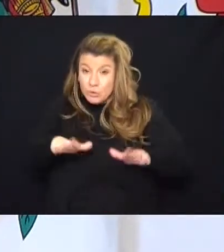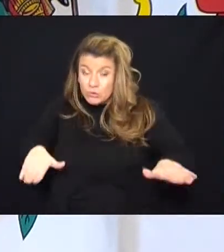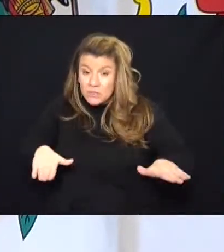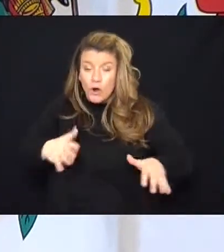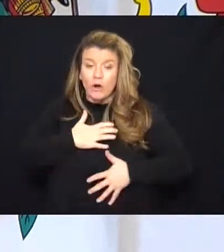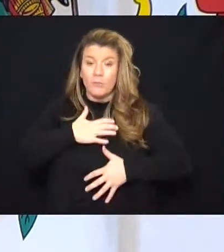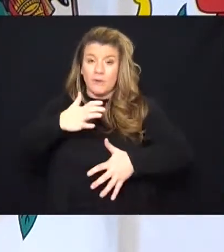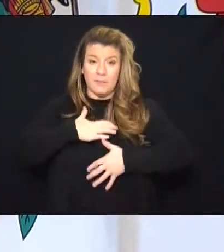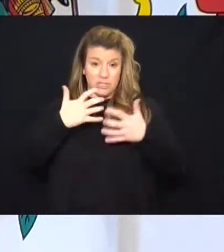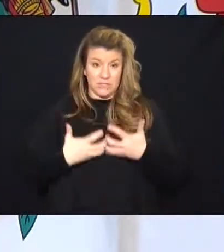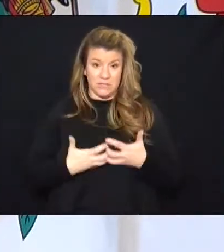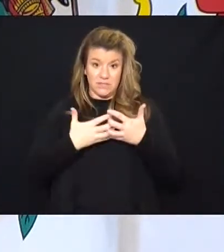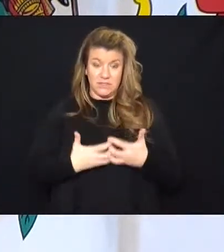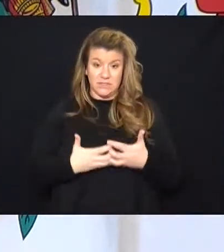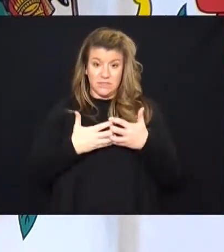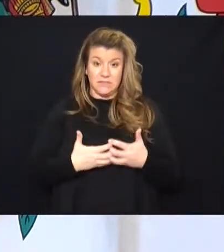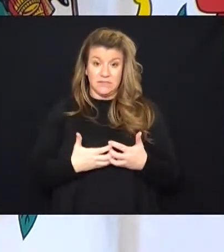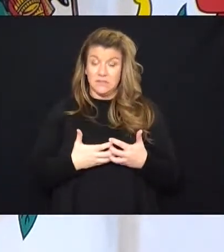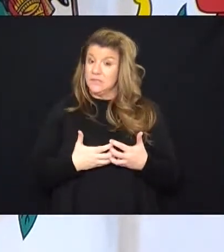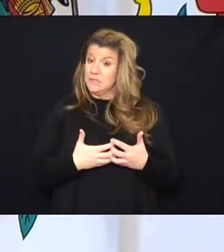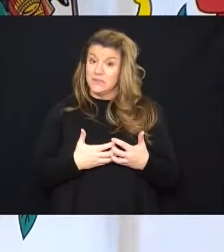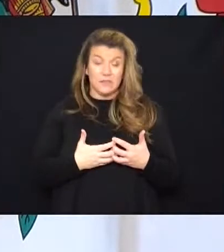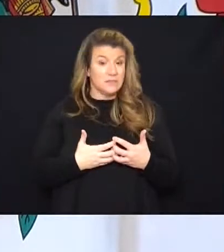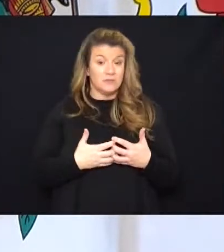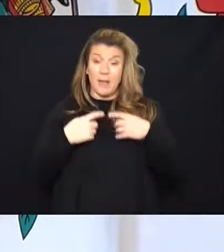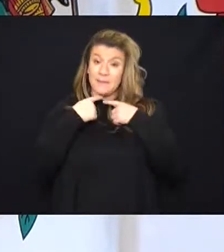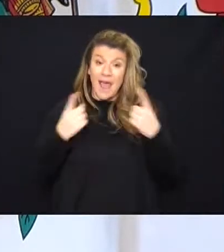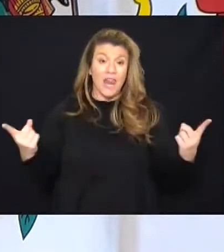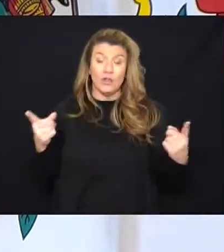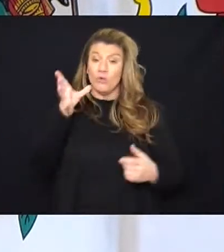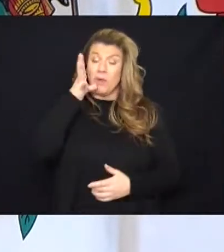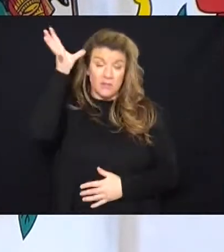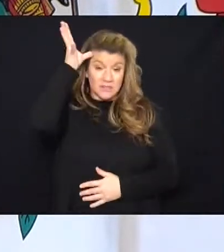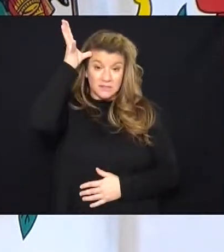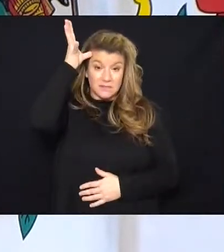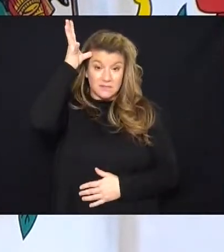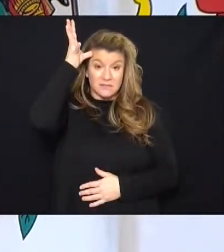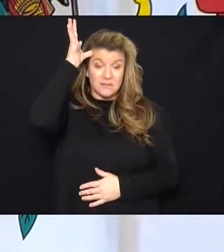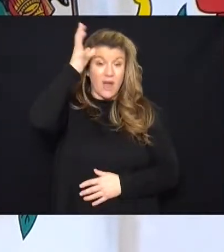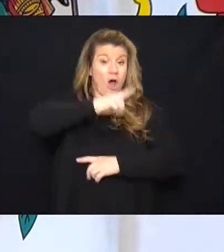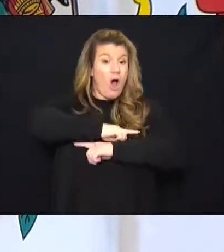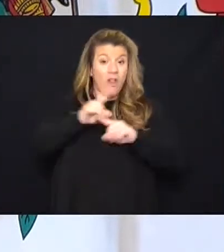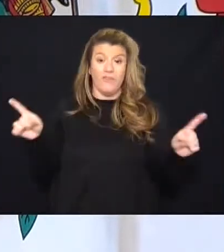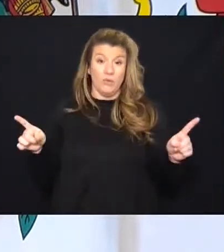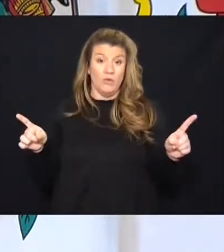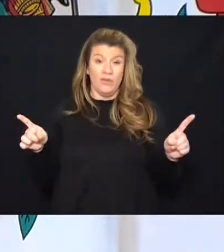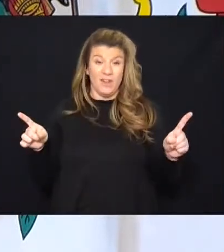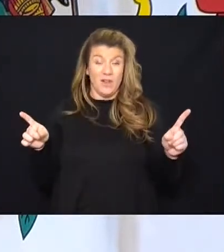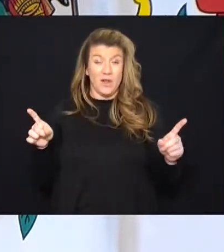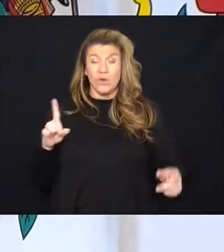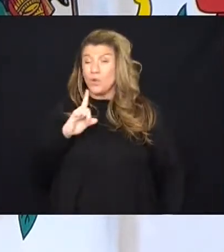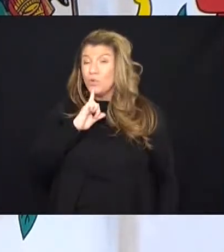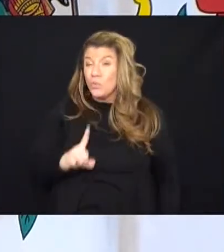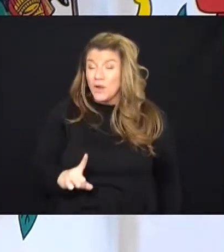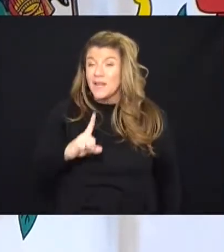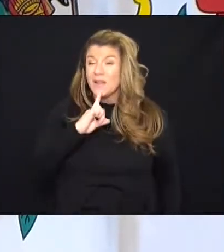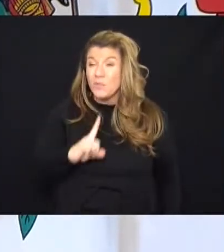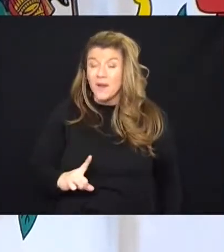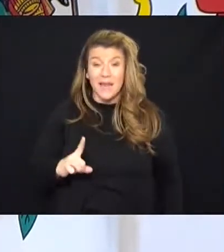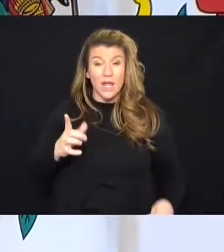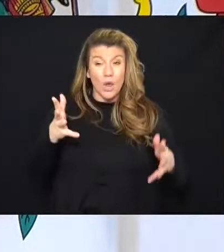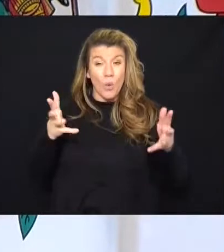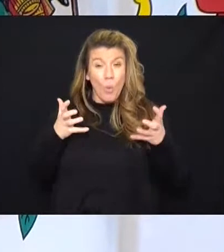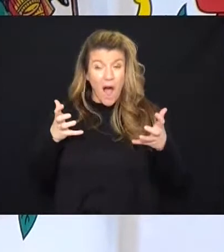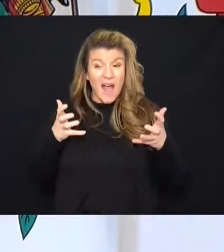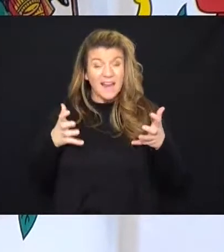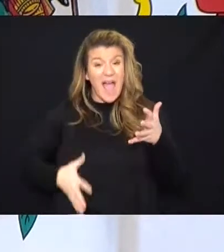ventilators. And I would tell all of you parents, all of you, you know, do you really, really want to run any